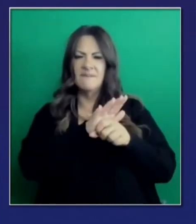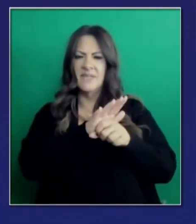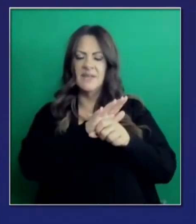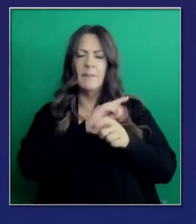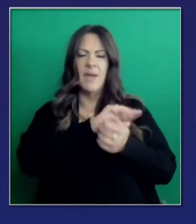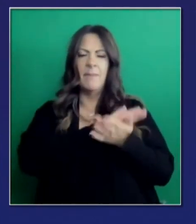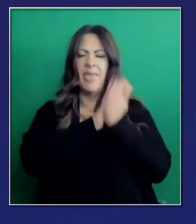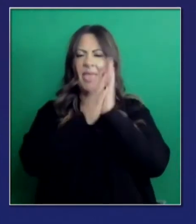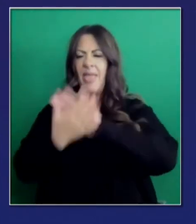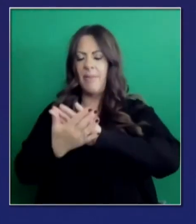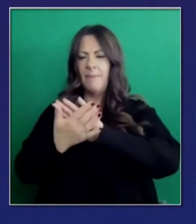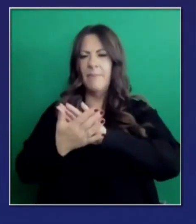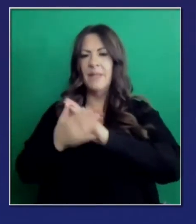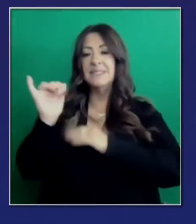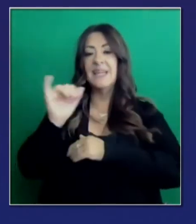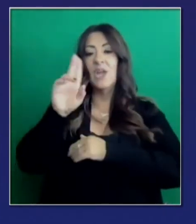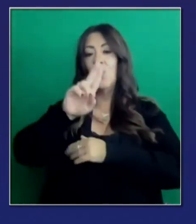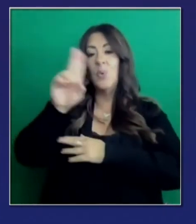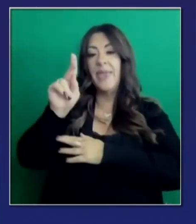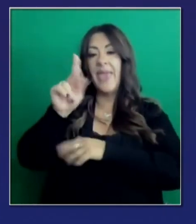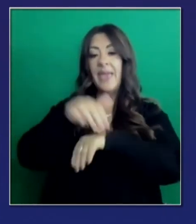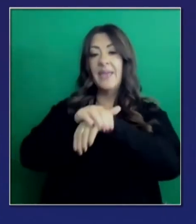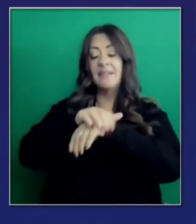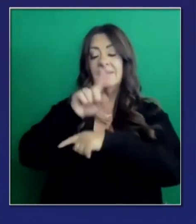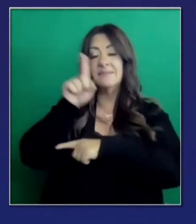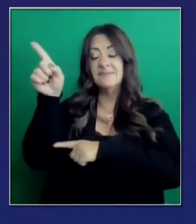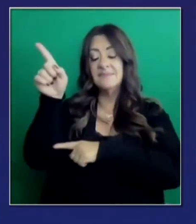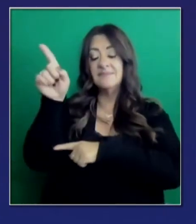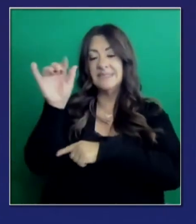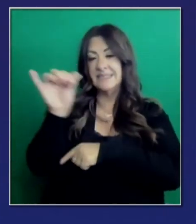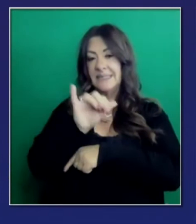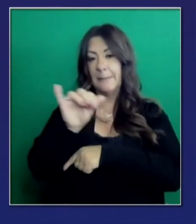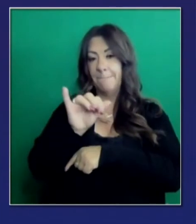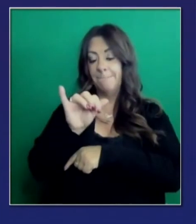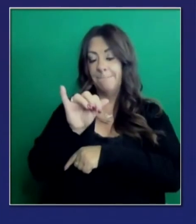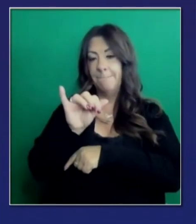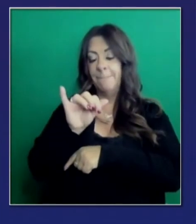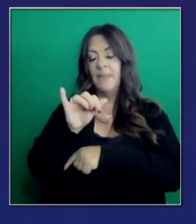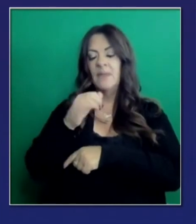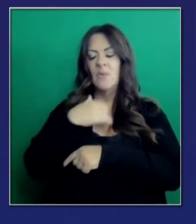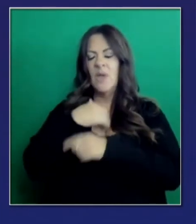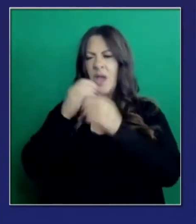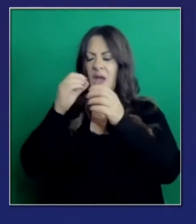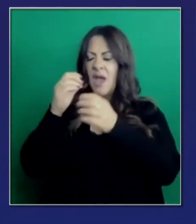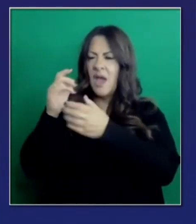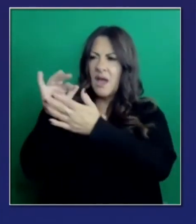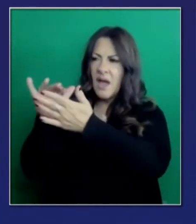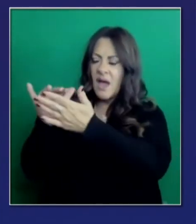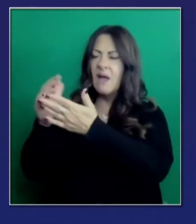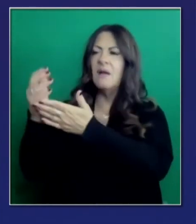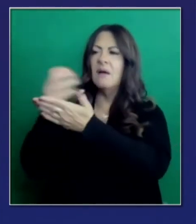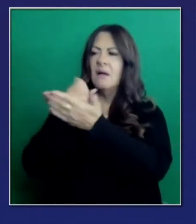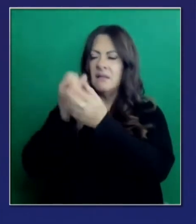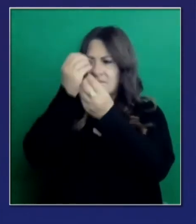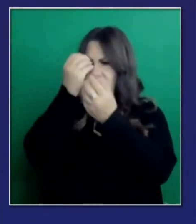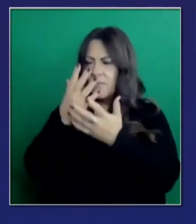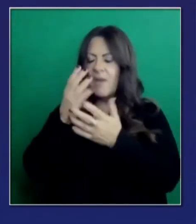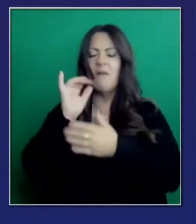here on the slide a little bit of update on the numbers from San Diego, San Bernardino, the one case, just 90 in all,